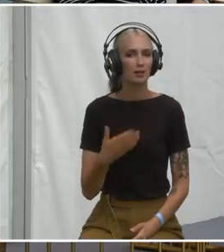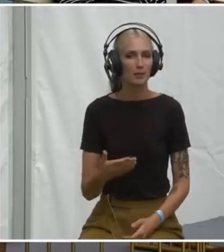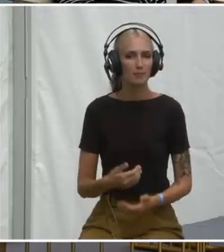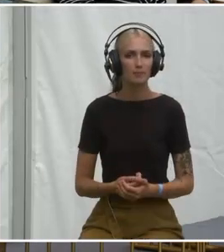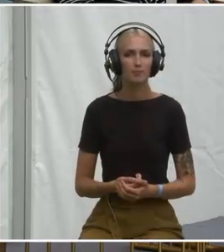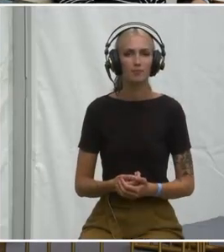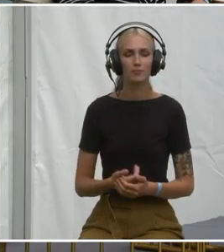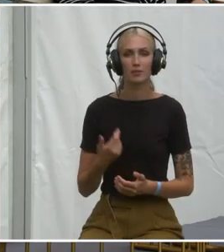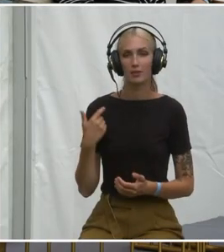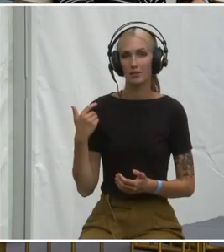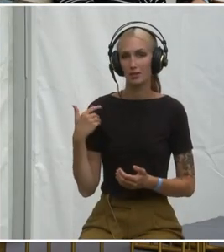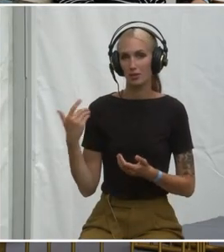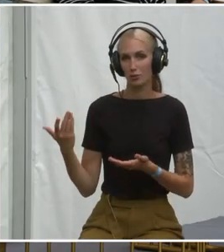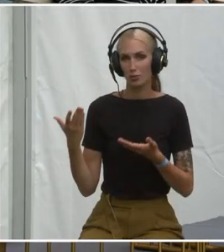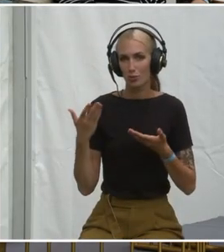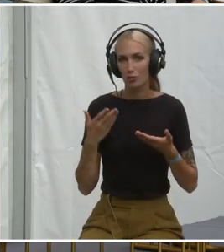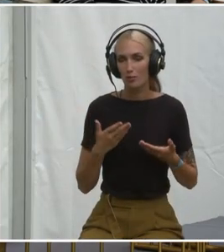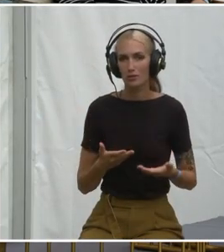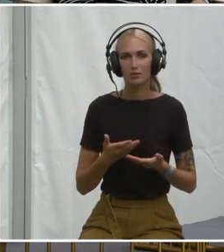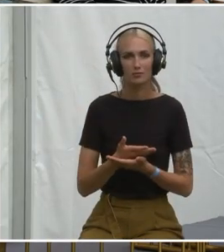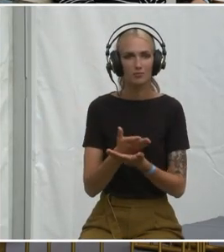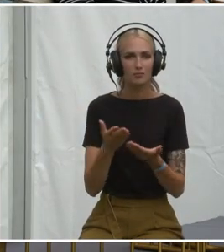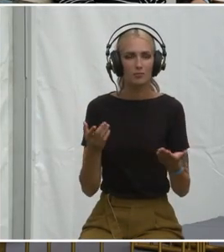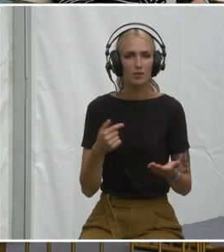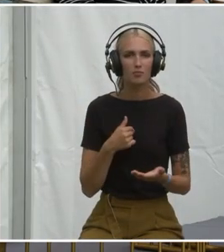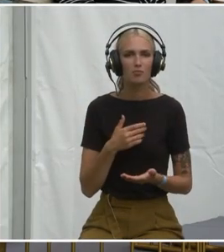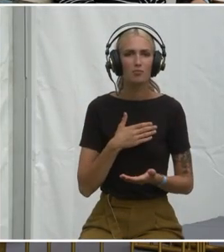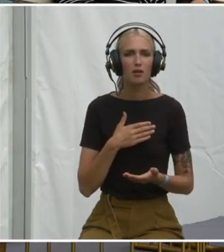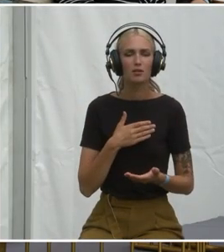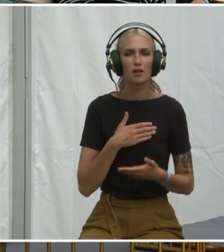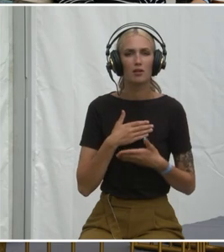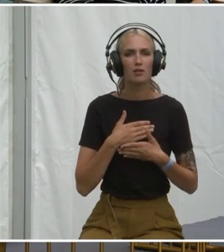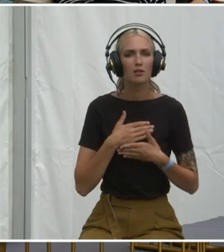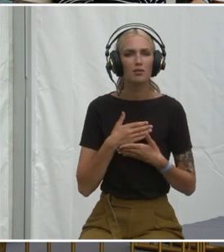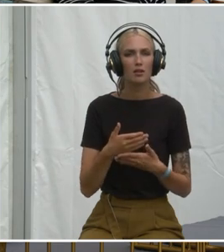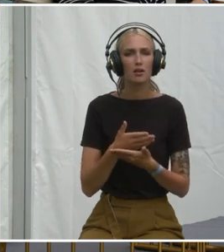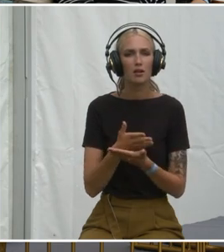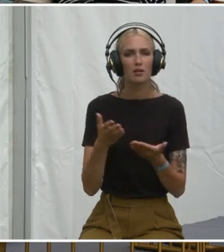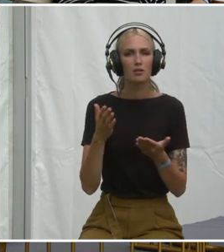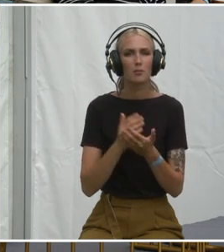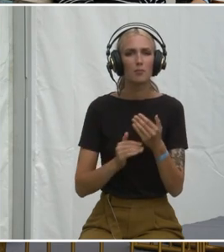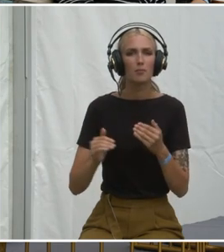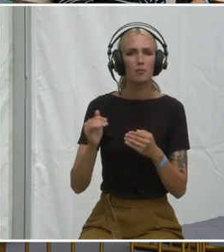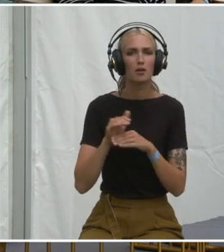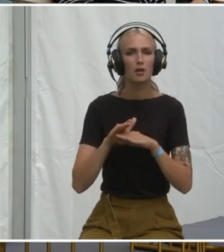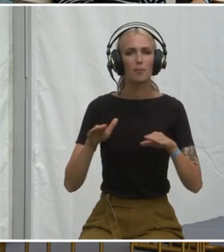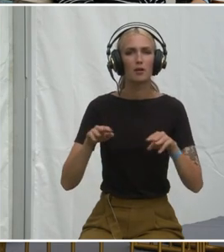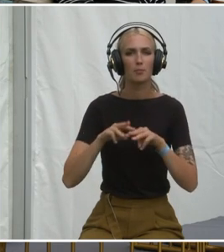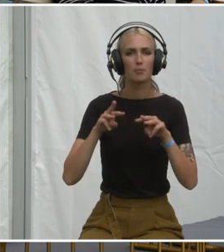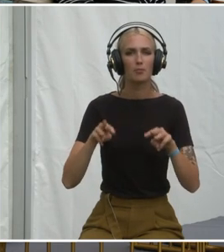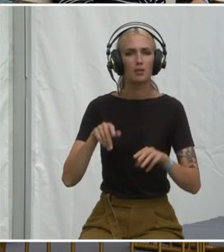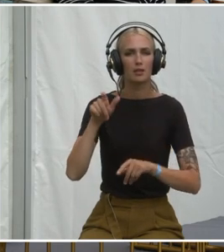and warm welcome to everyone. And I would also like to thank so much the Nordic Council of Ministers,